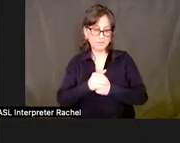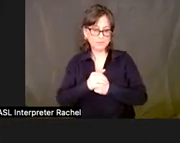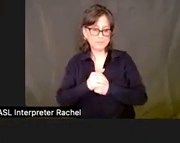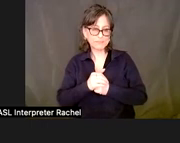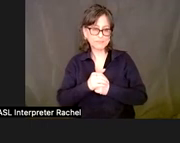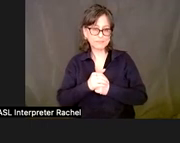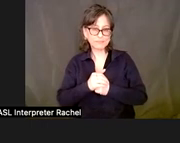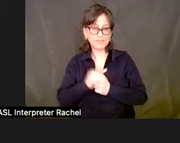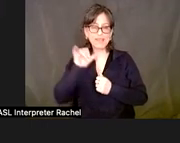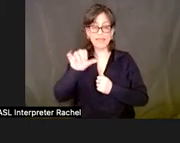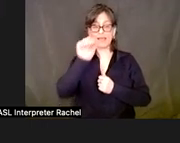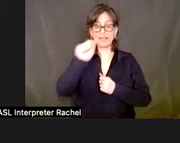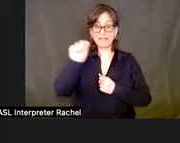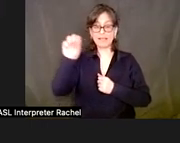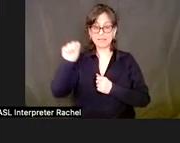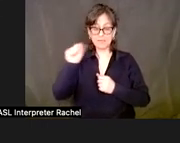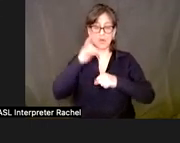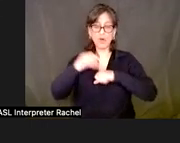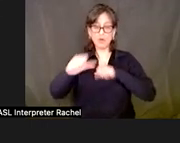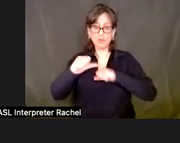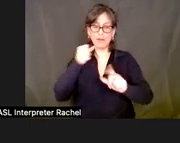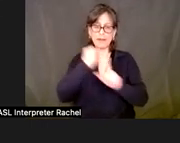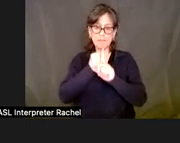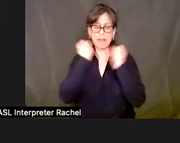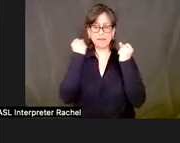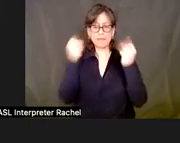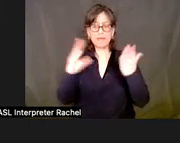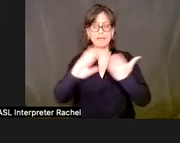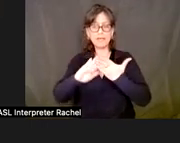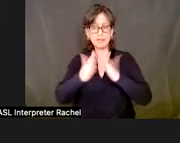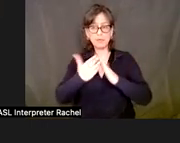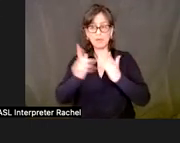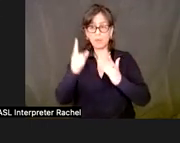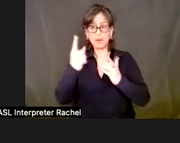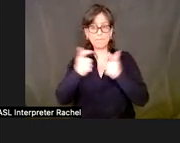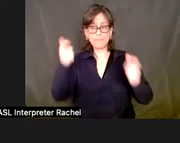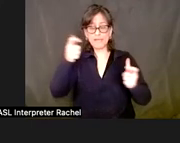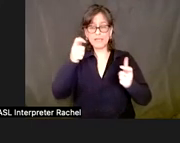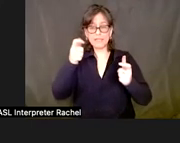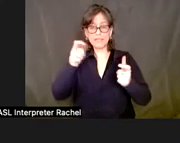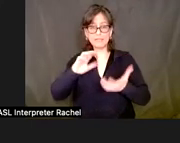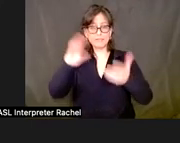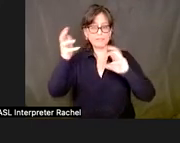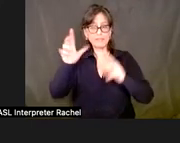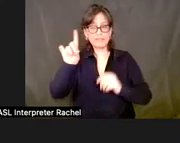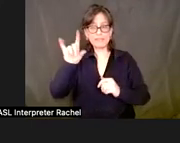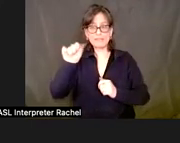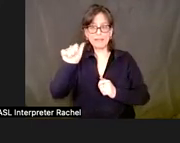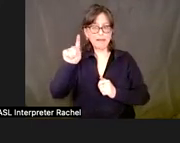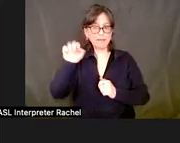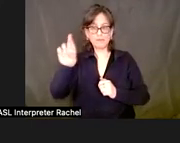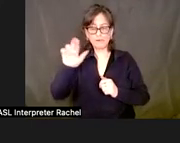San Simeon earthquake had a significant impact to all of our communities, and it was one of the largest disasters in our county's